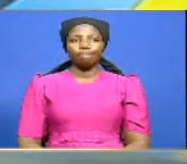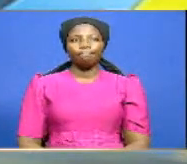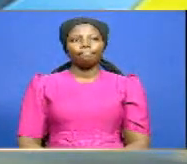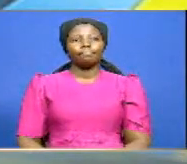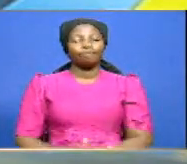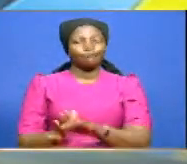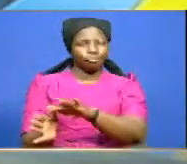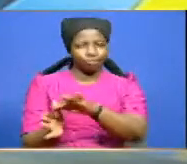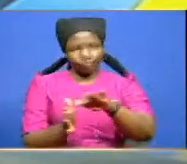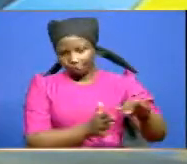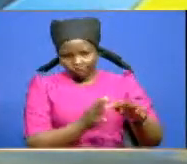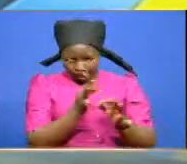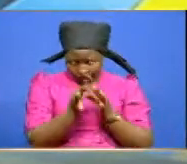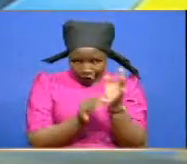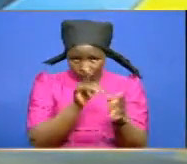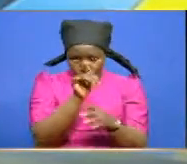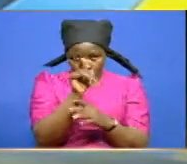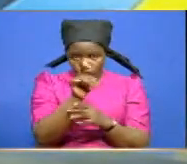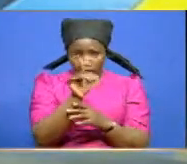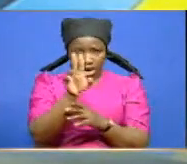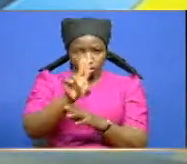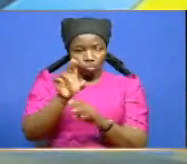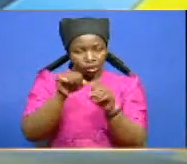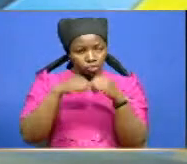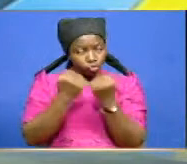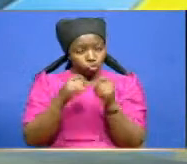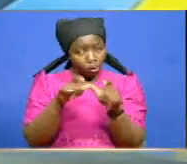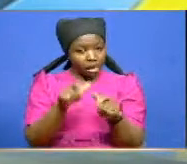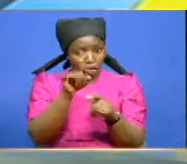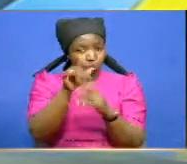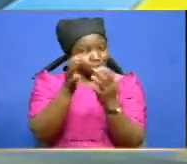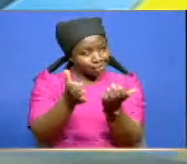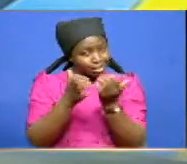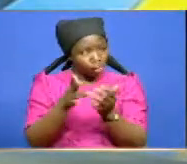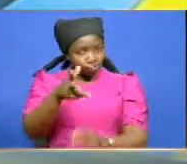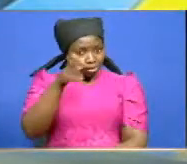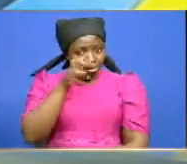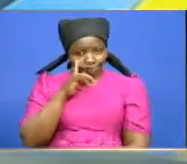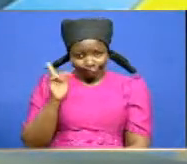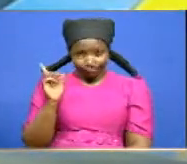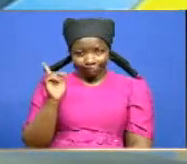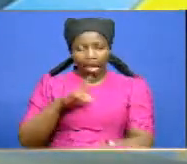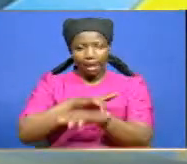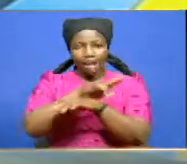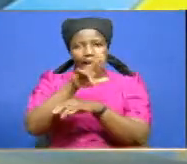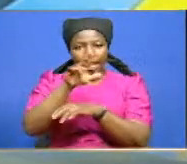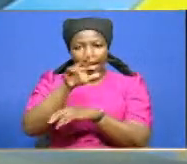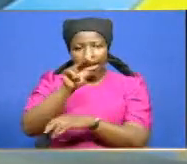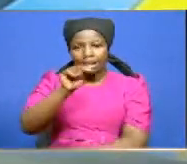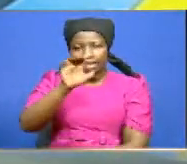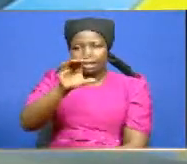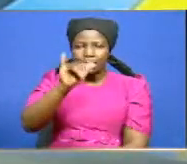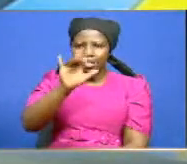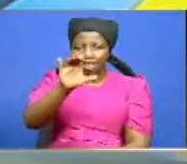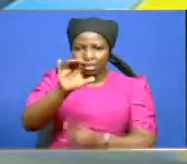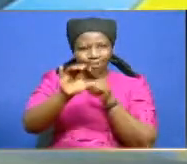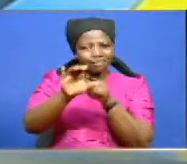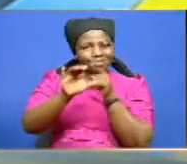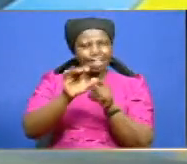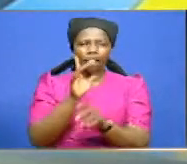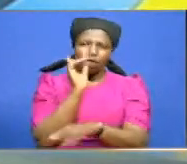And if you're an avid user of social media, then you need to listen to this. The National Cohesion and Integration Commission has